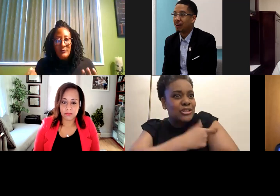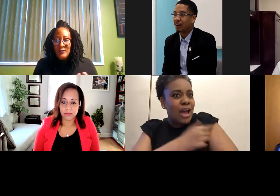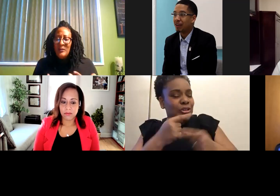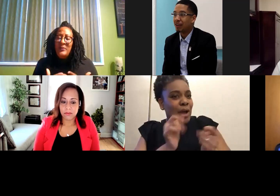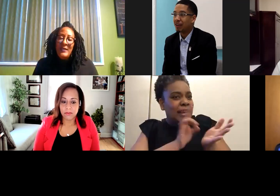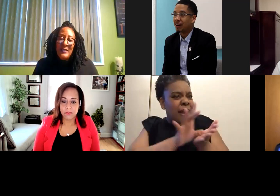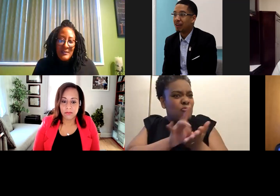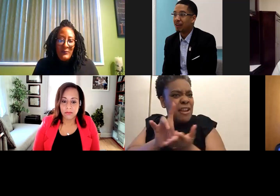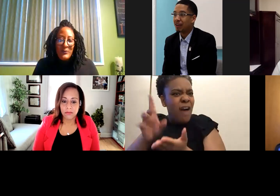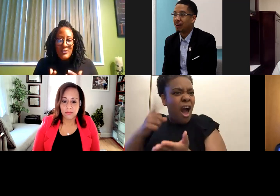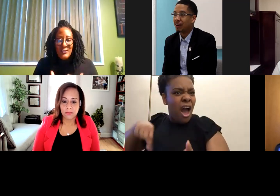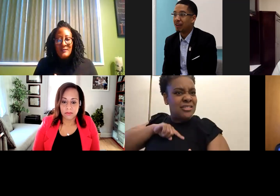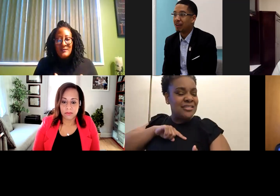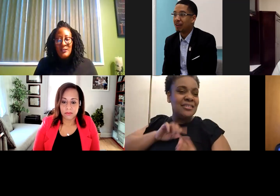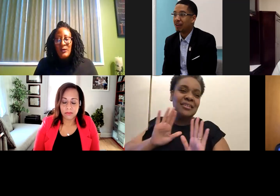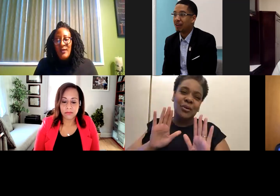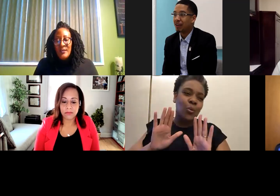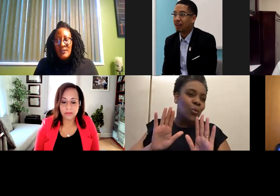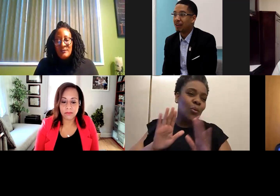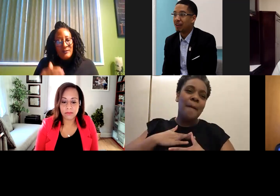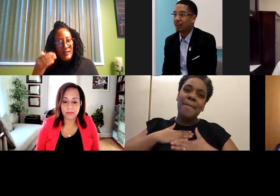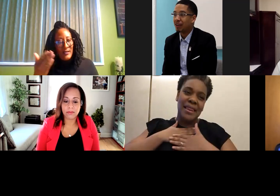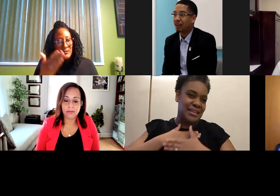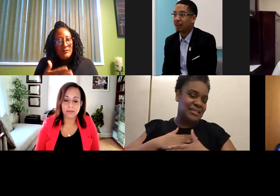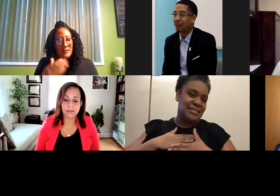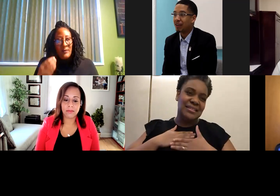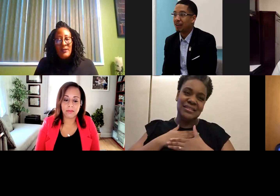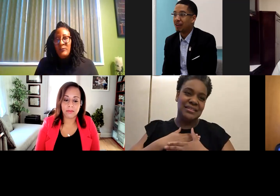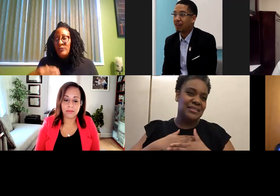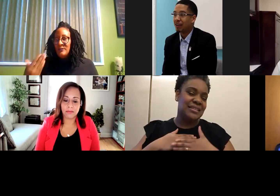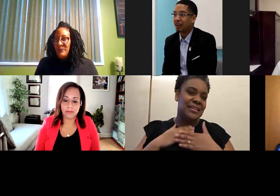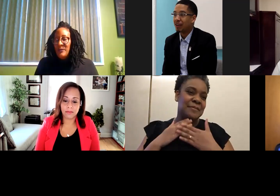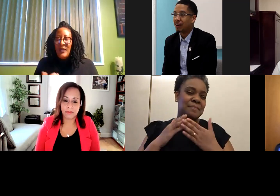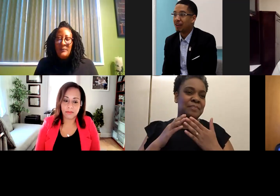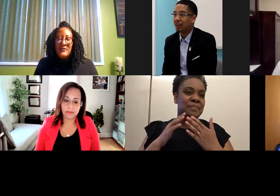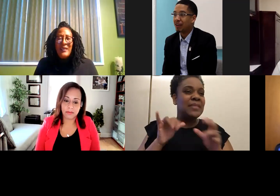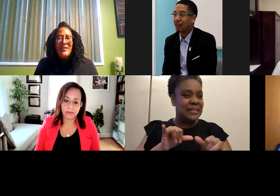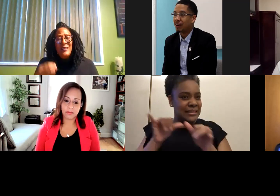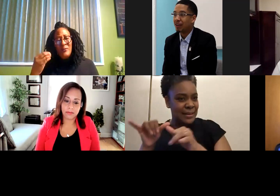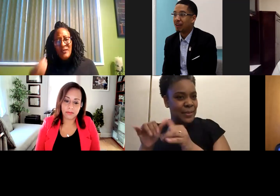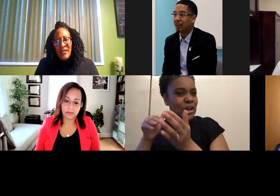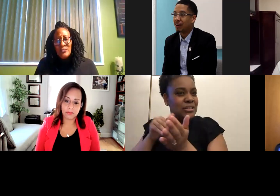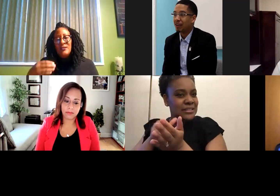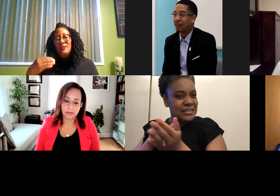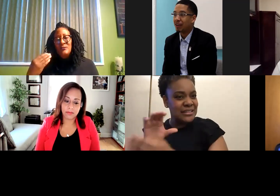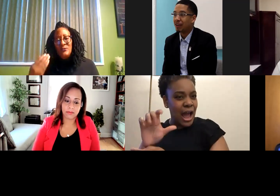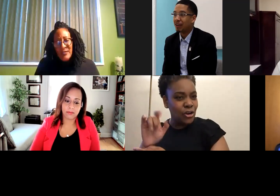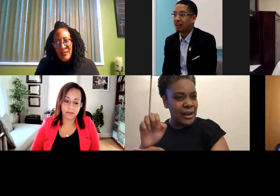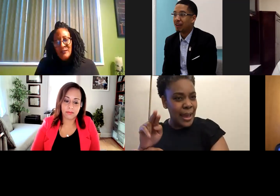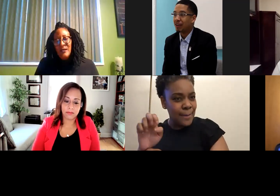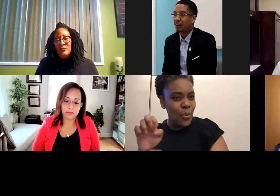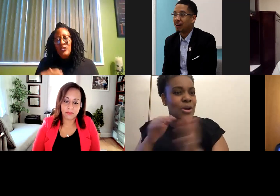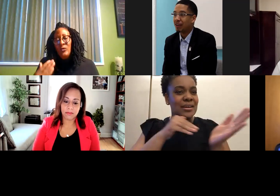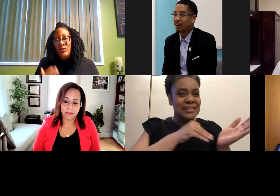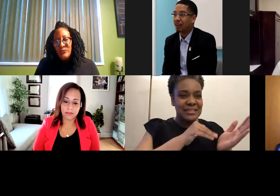want to get rid of. So please, if you can just, just like Dr. Clayborne, Dr. Bihm said, pay attention,